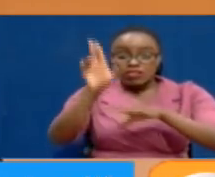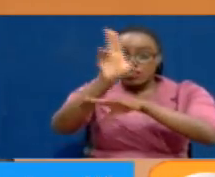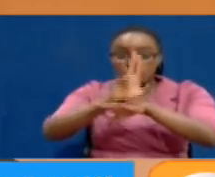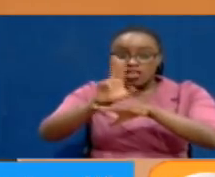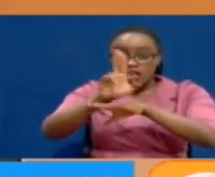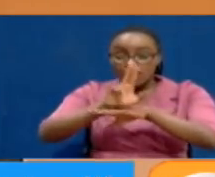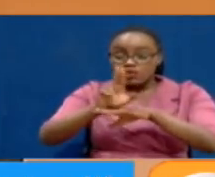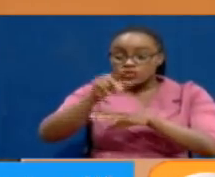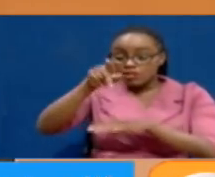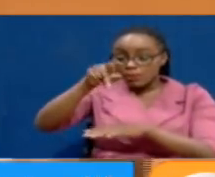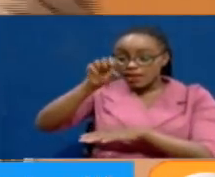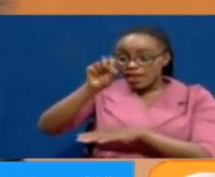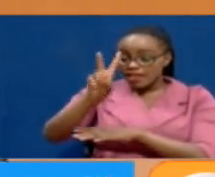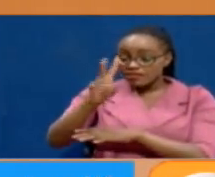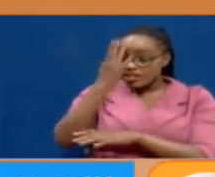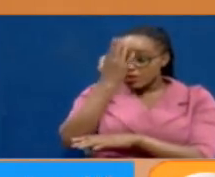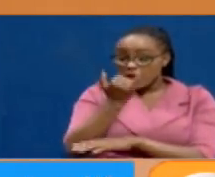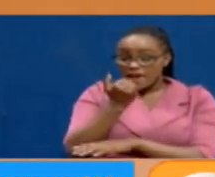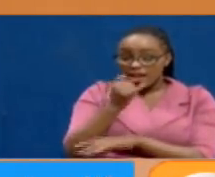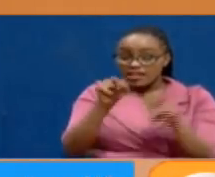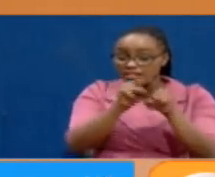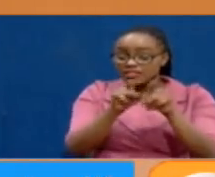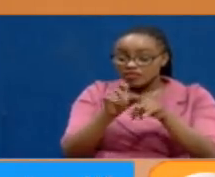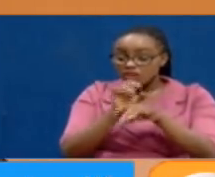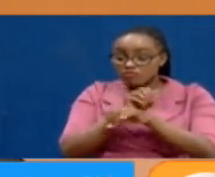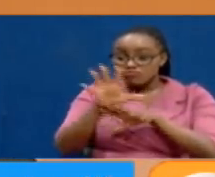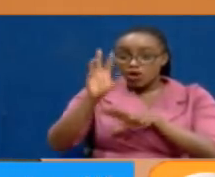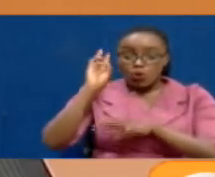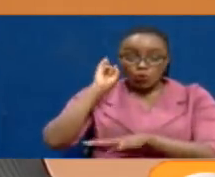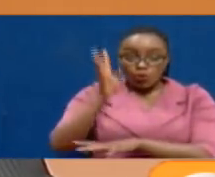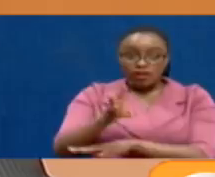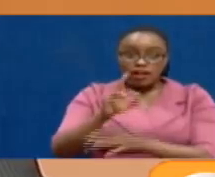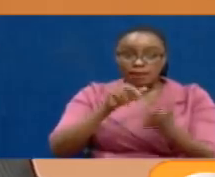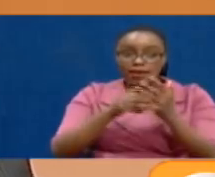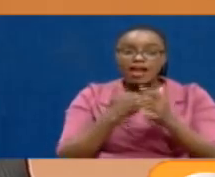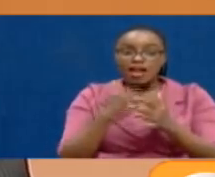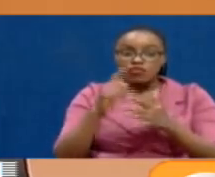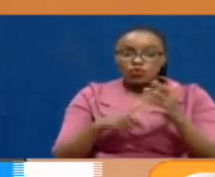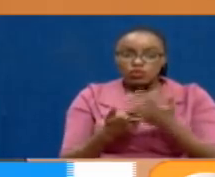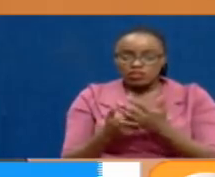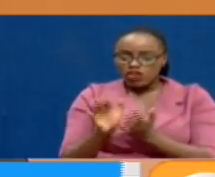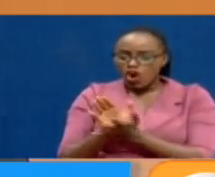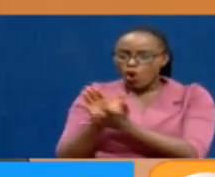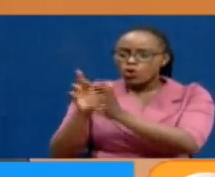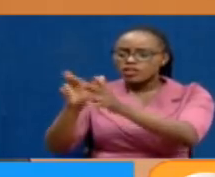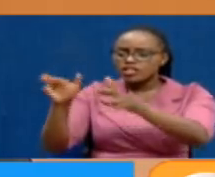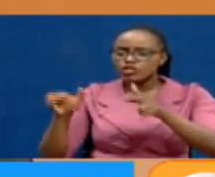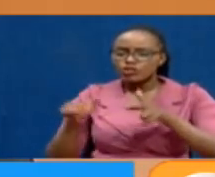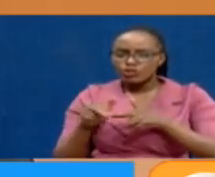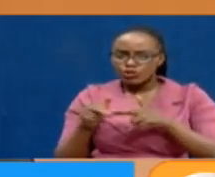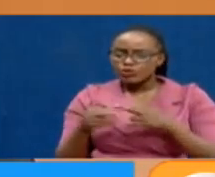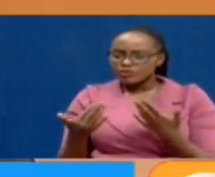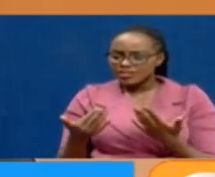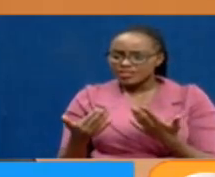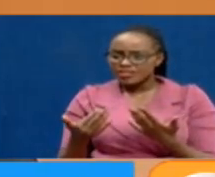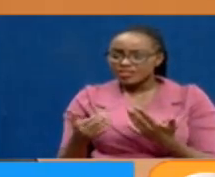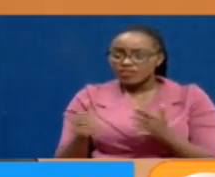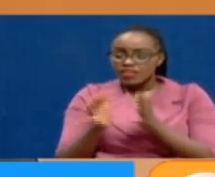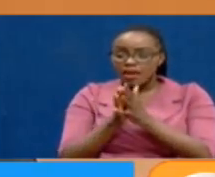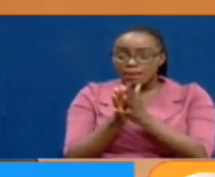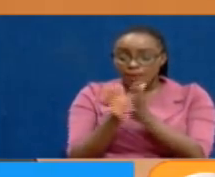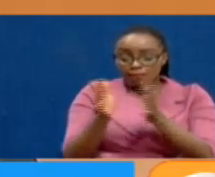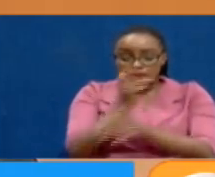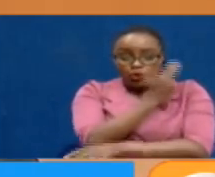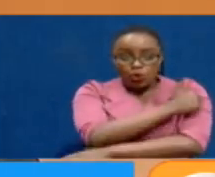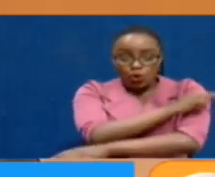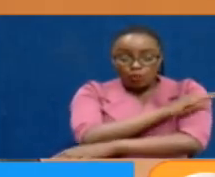the public transport because they also put you at risk. So we need to have what is called holding rooms in the public